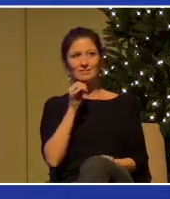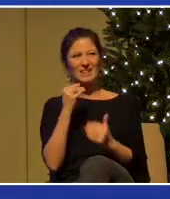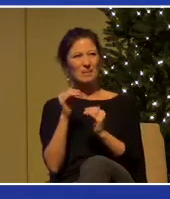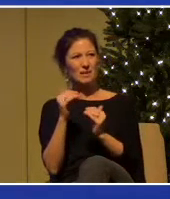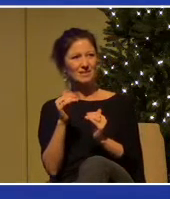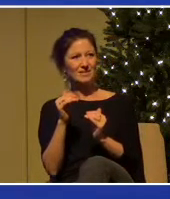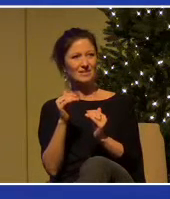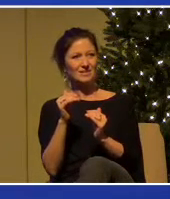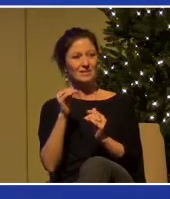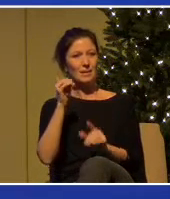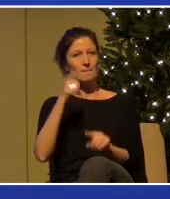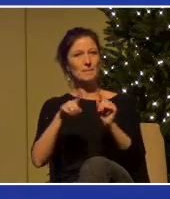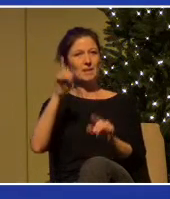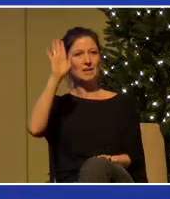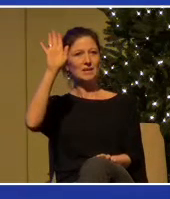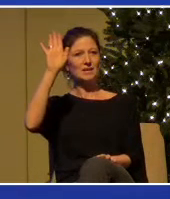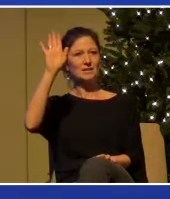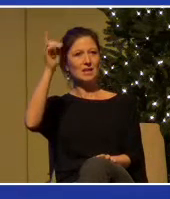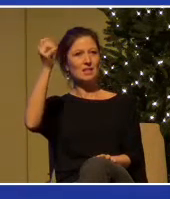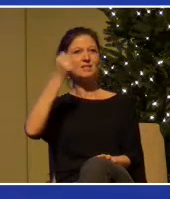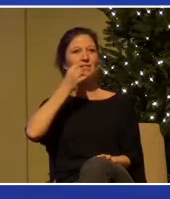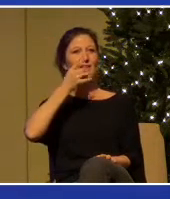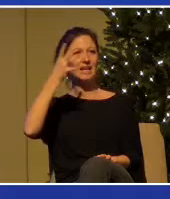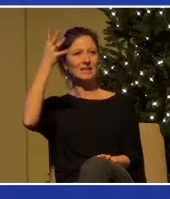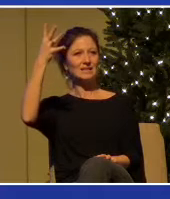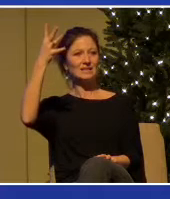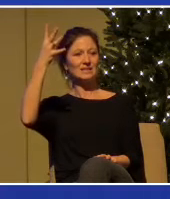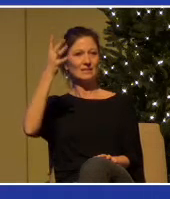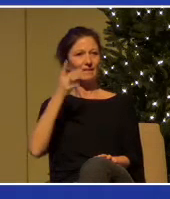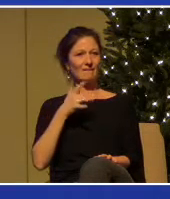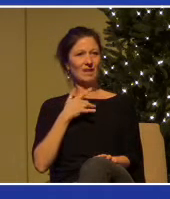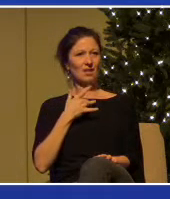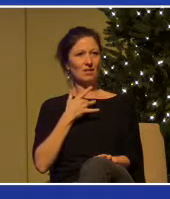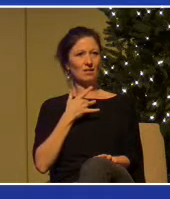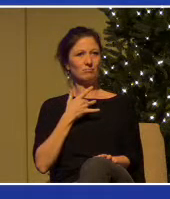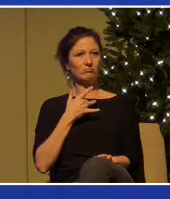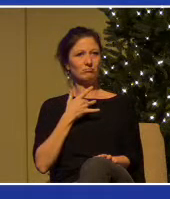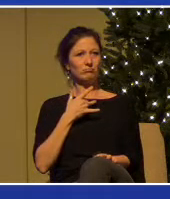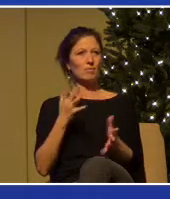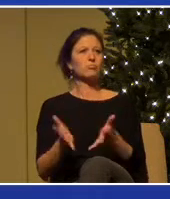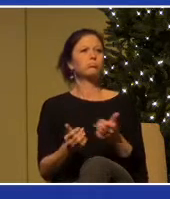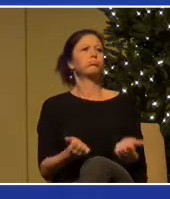forth. But as I wait for light,